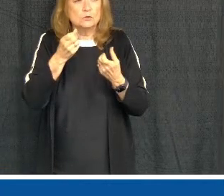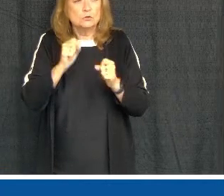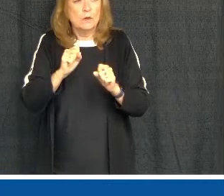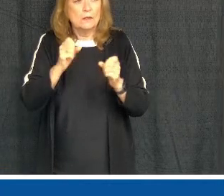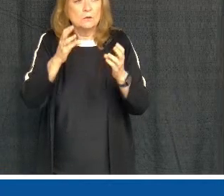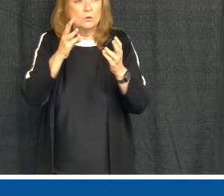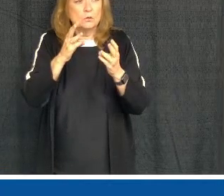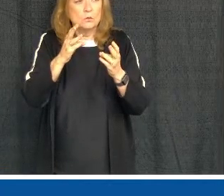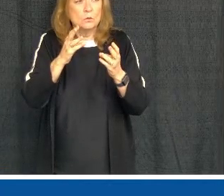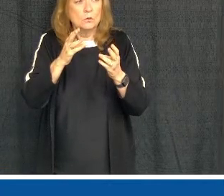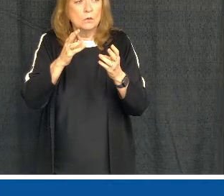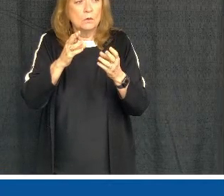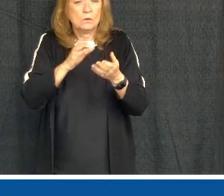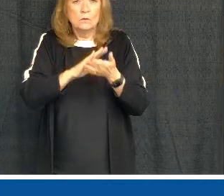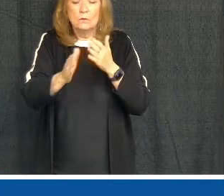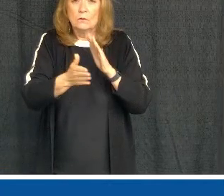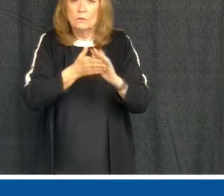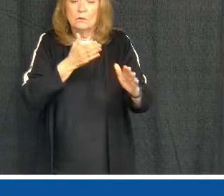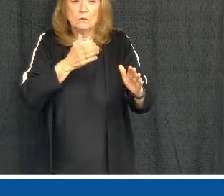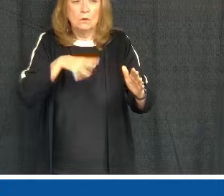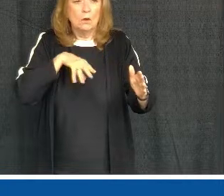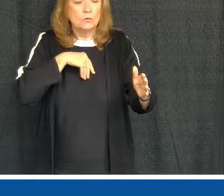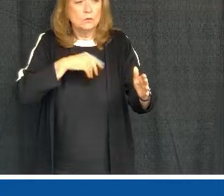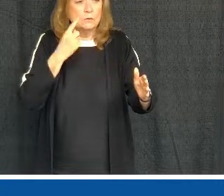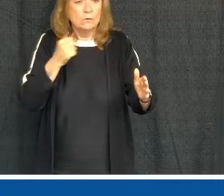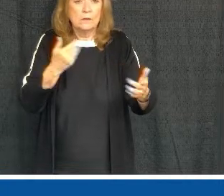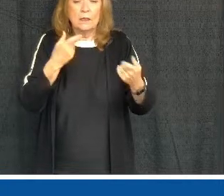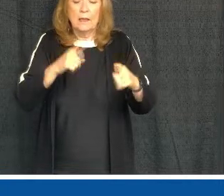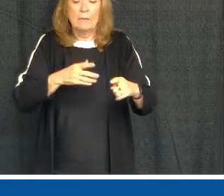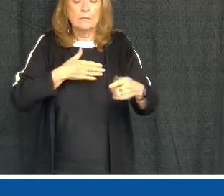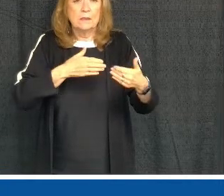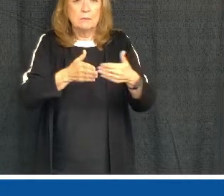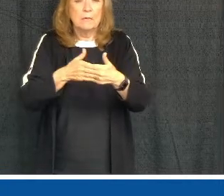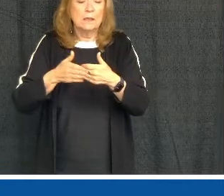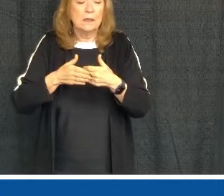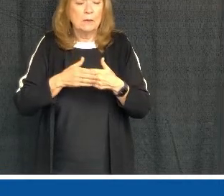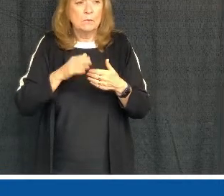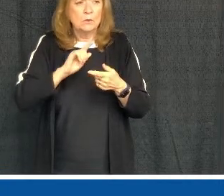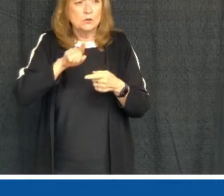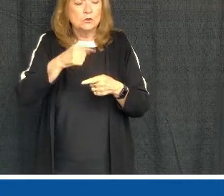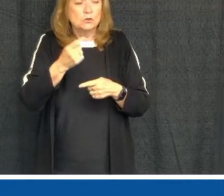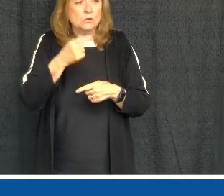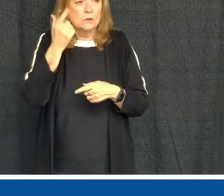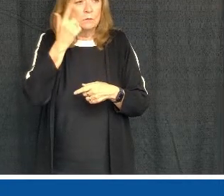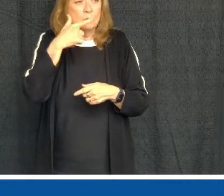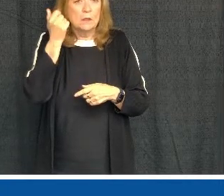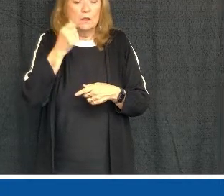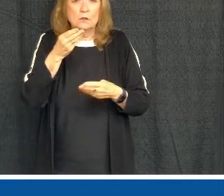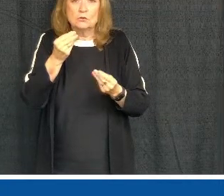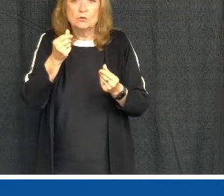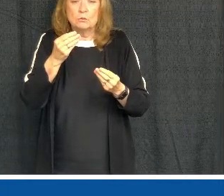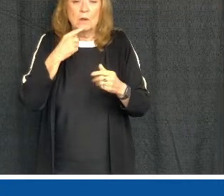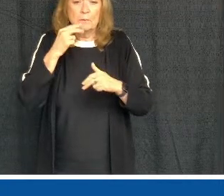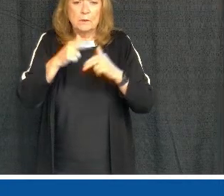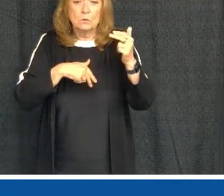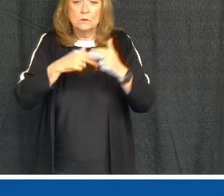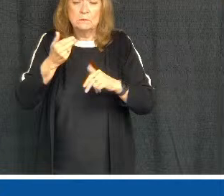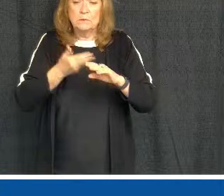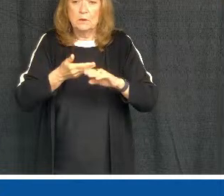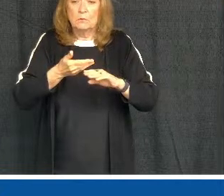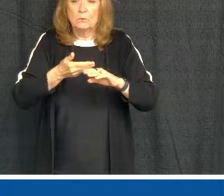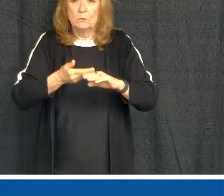for anything that's happened in my neighborhood. Just because the property was built prior